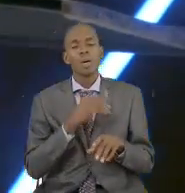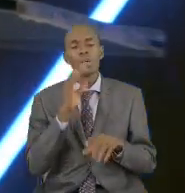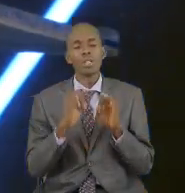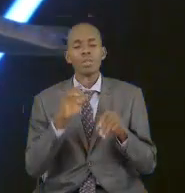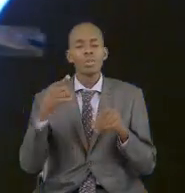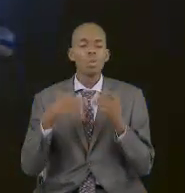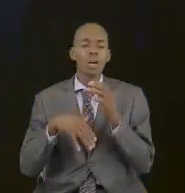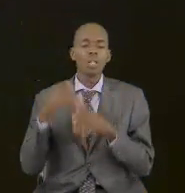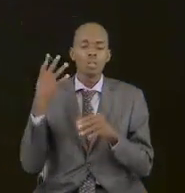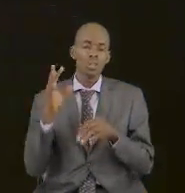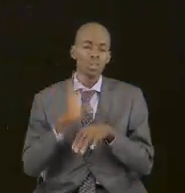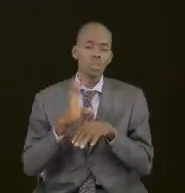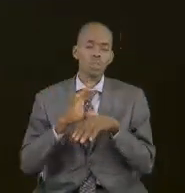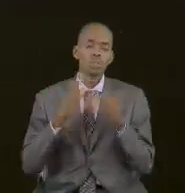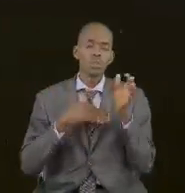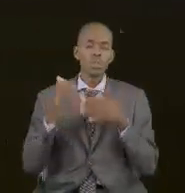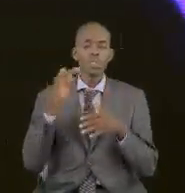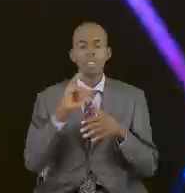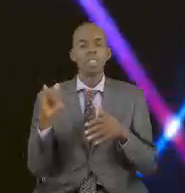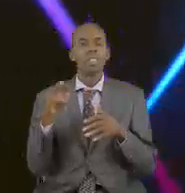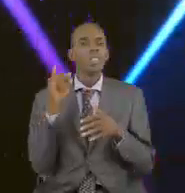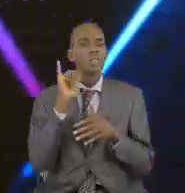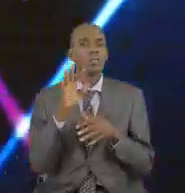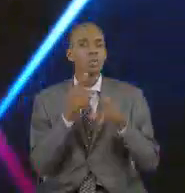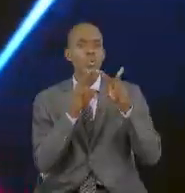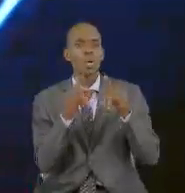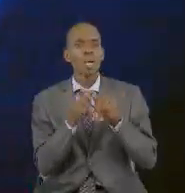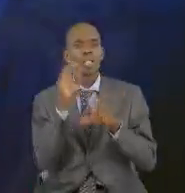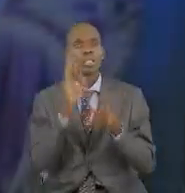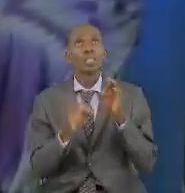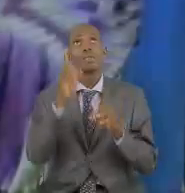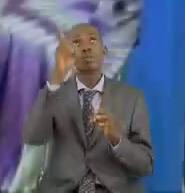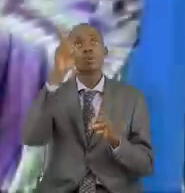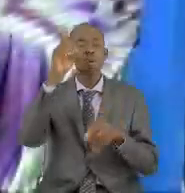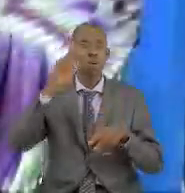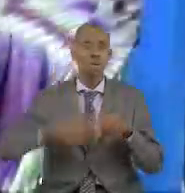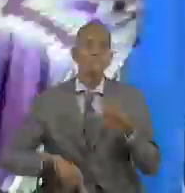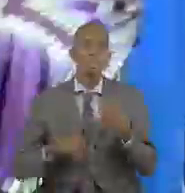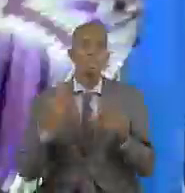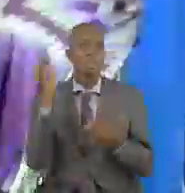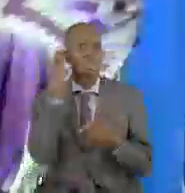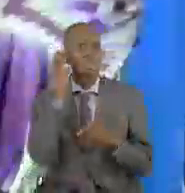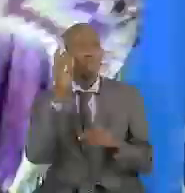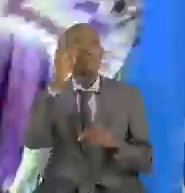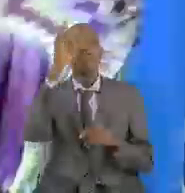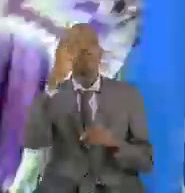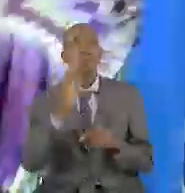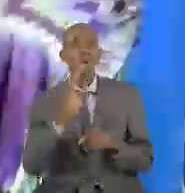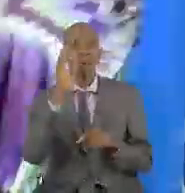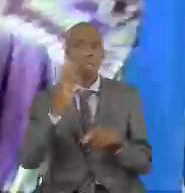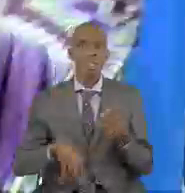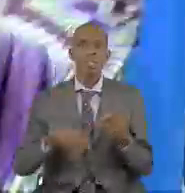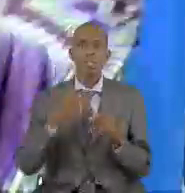they live as if God cannot hear, God cannot see,